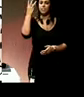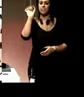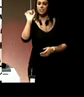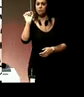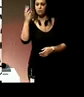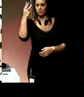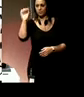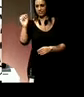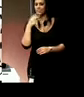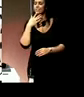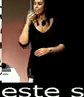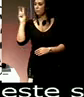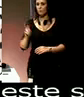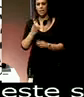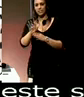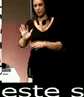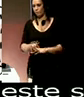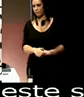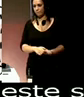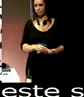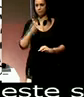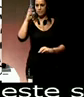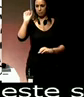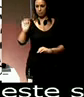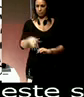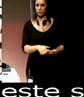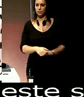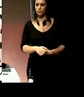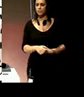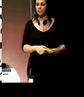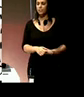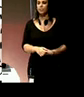Okay, I have 3 more minutes.